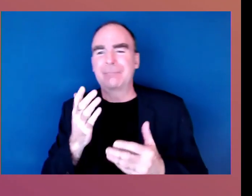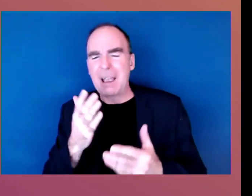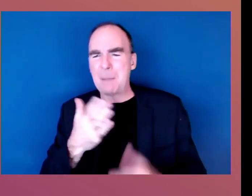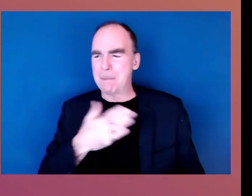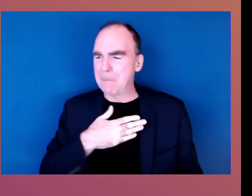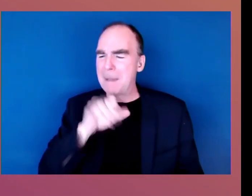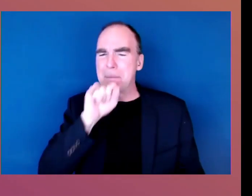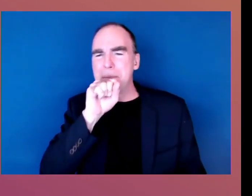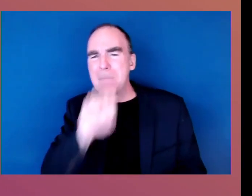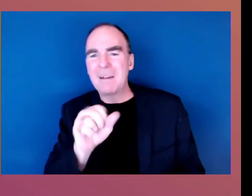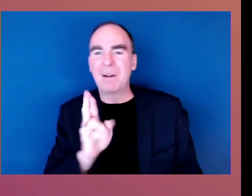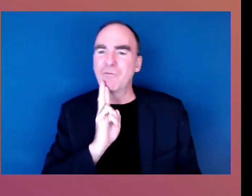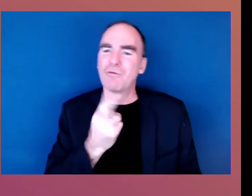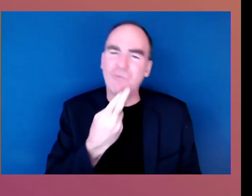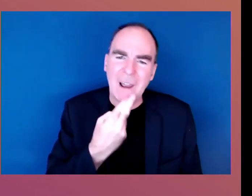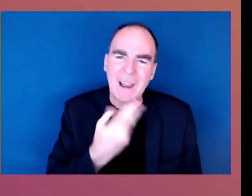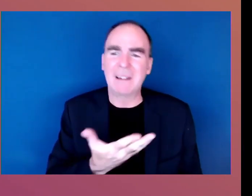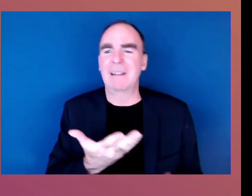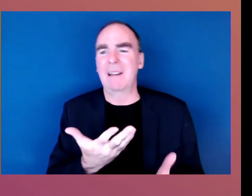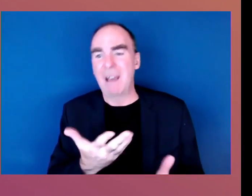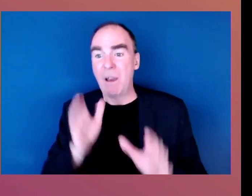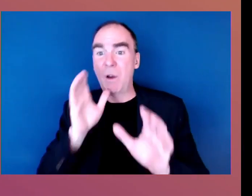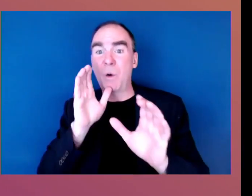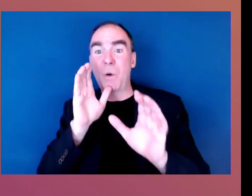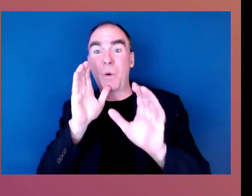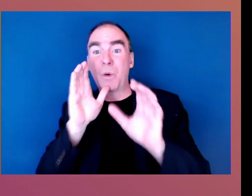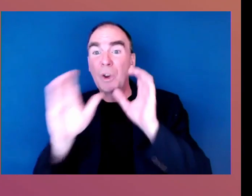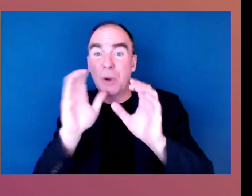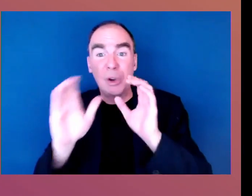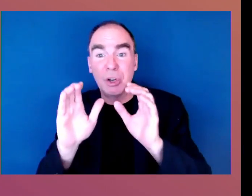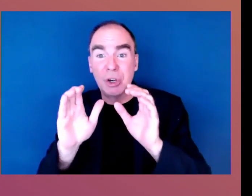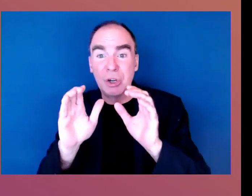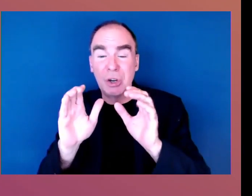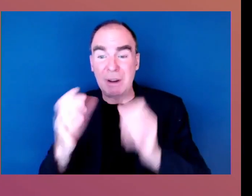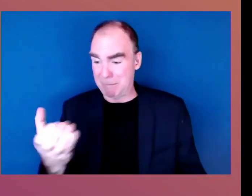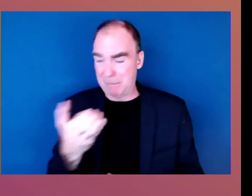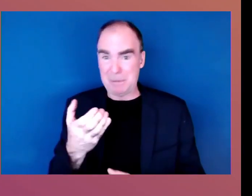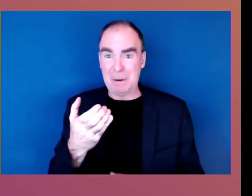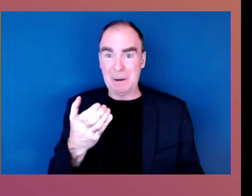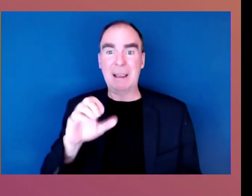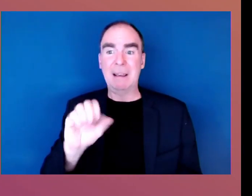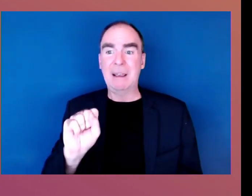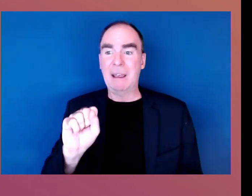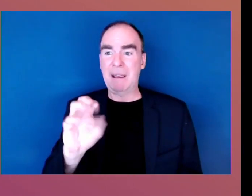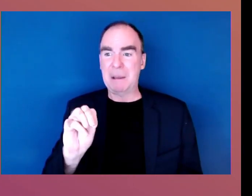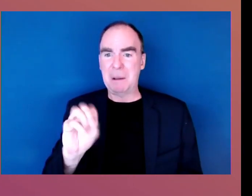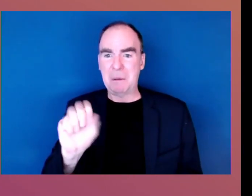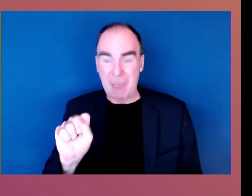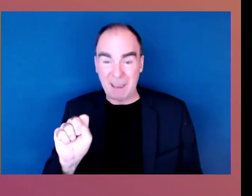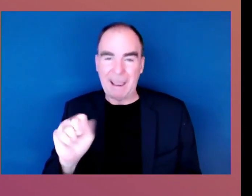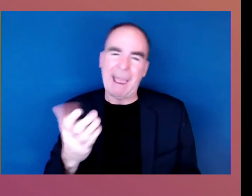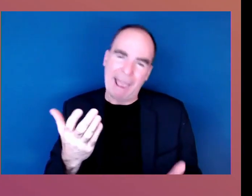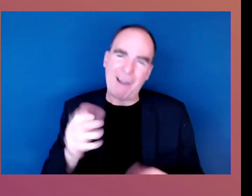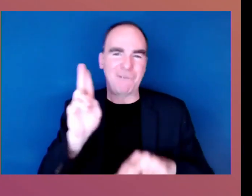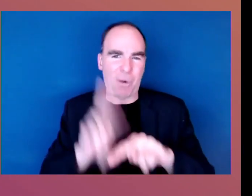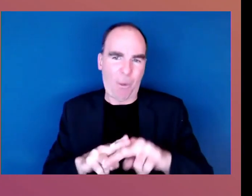phone calls. Accessibility targeted apps are also increasing. Object recognition, text